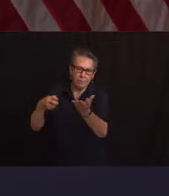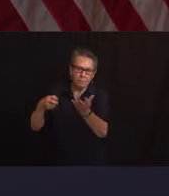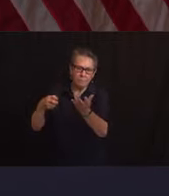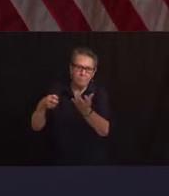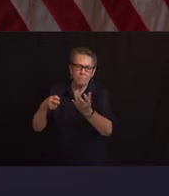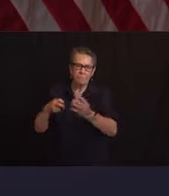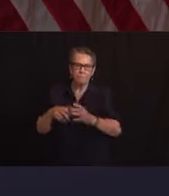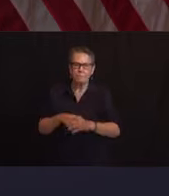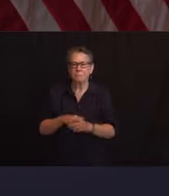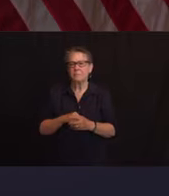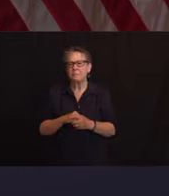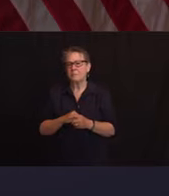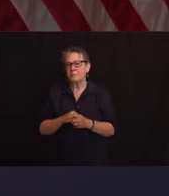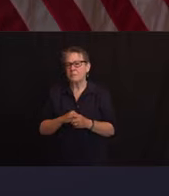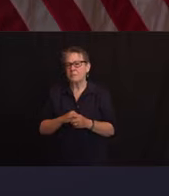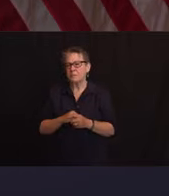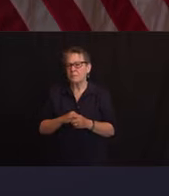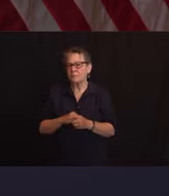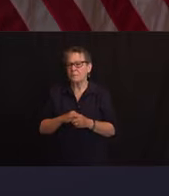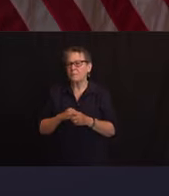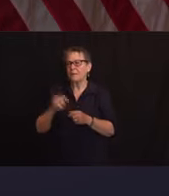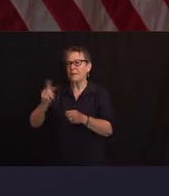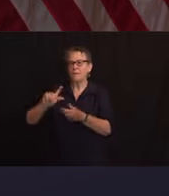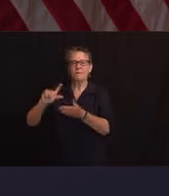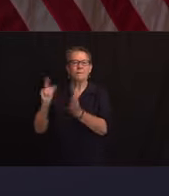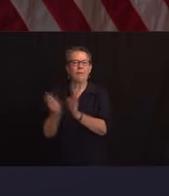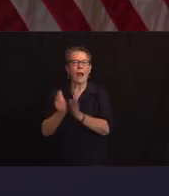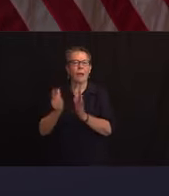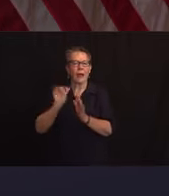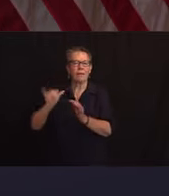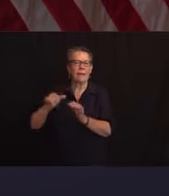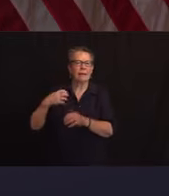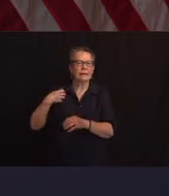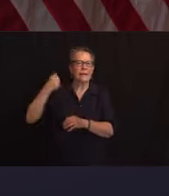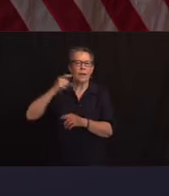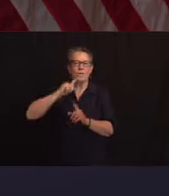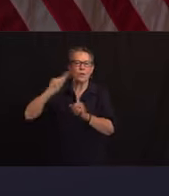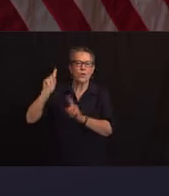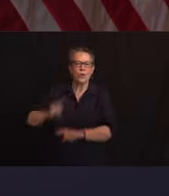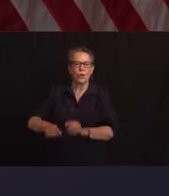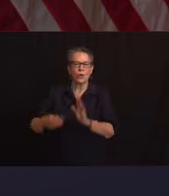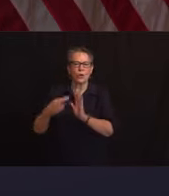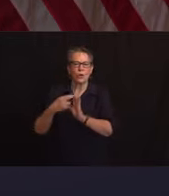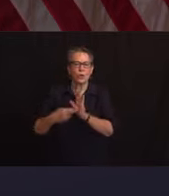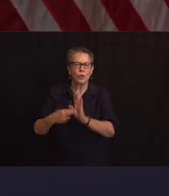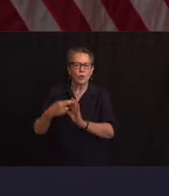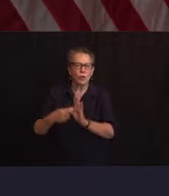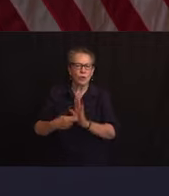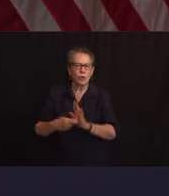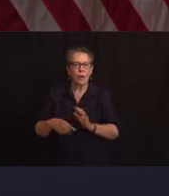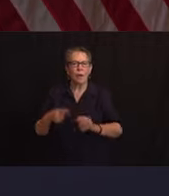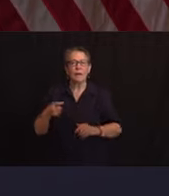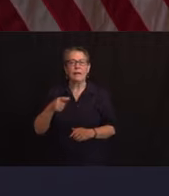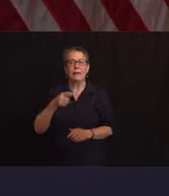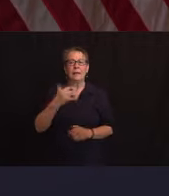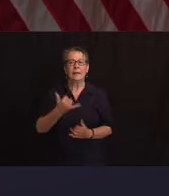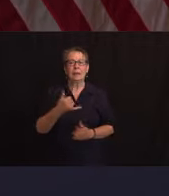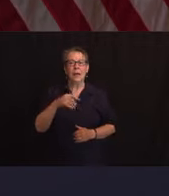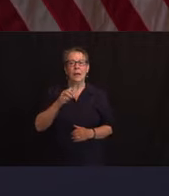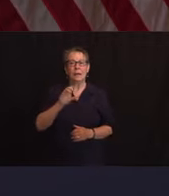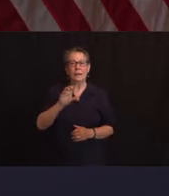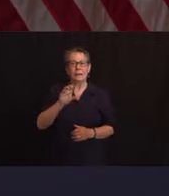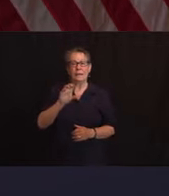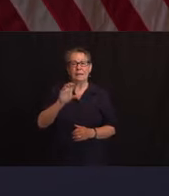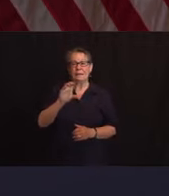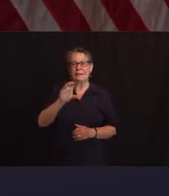violation of the executive order. Weather looks good. And I'll just highlight our Civilian of the Year from our OEM logistics team,